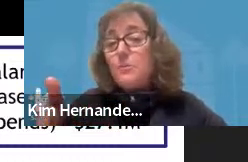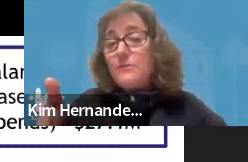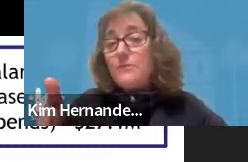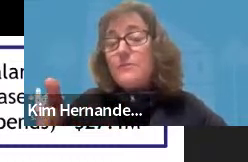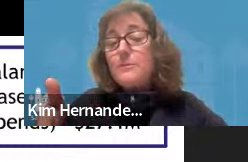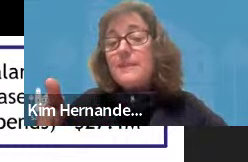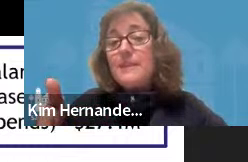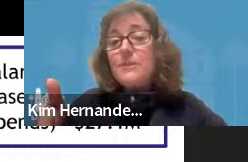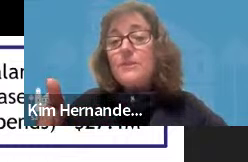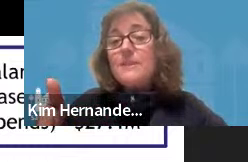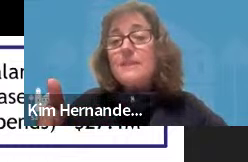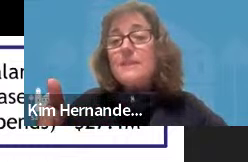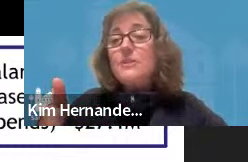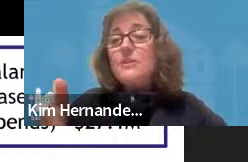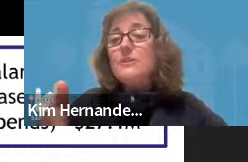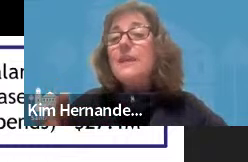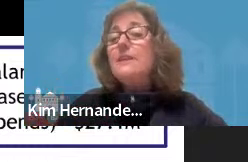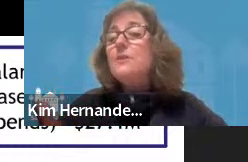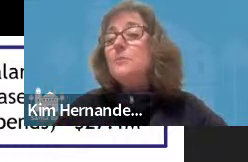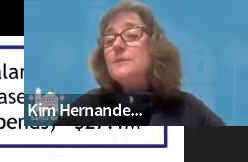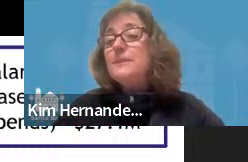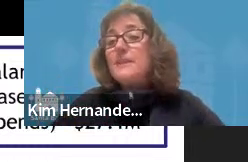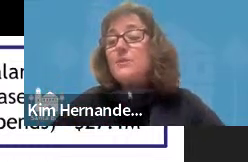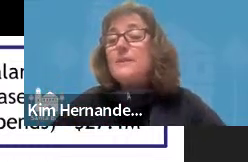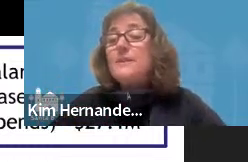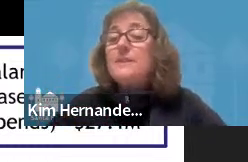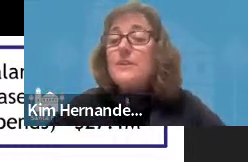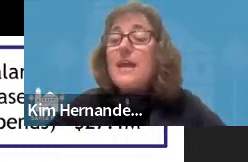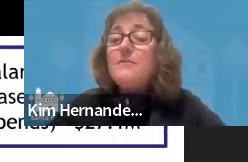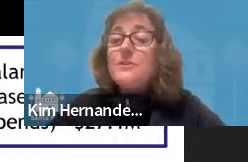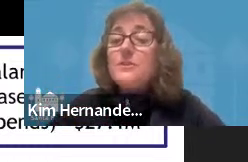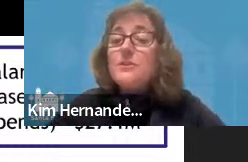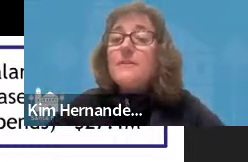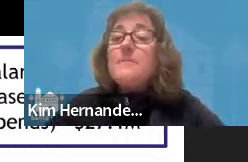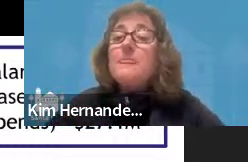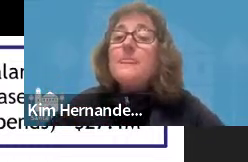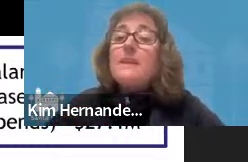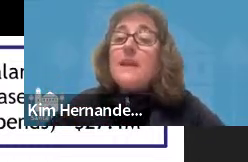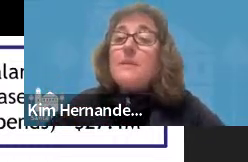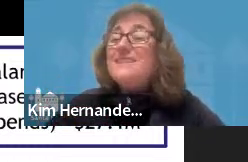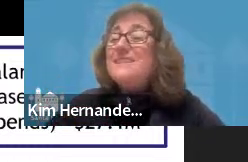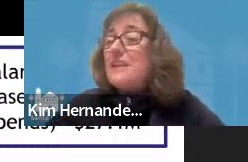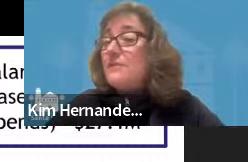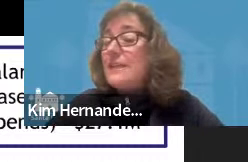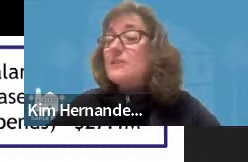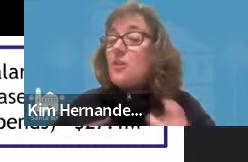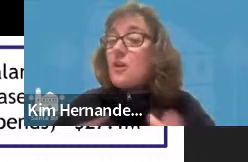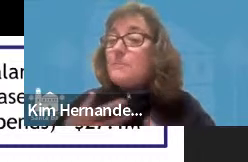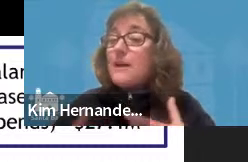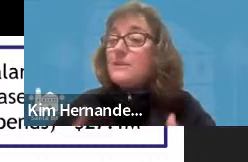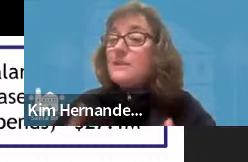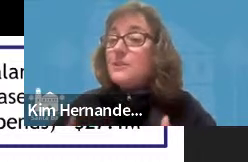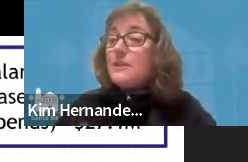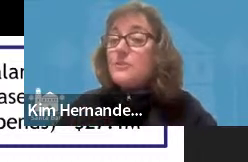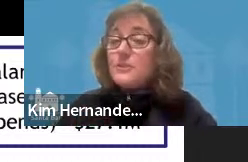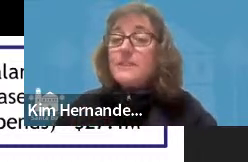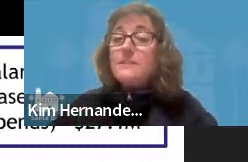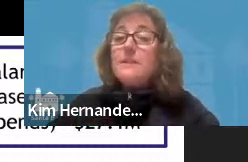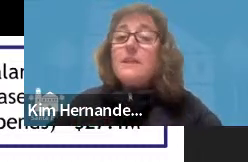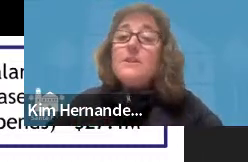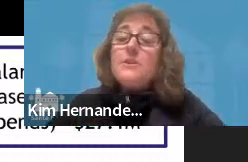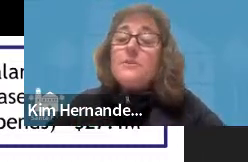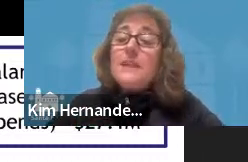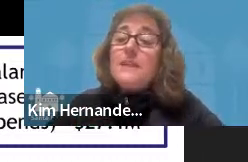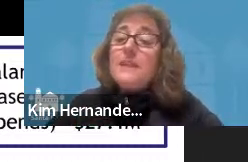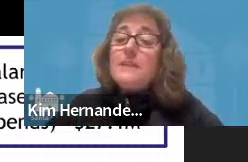then a 2.5% increase the next year, and a 2% increase the year after. It's compounded year after